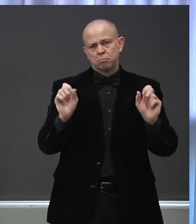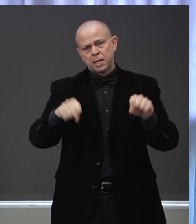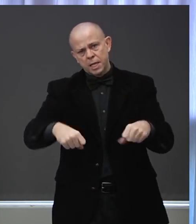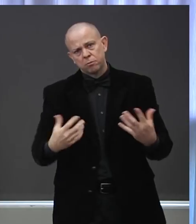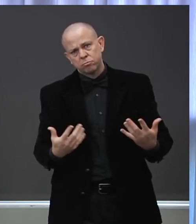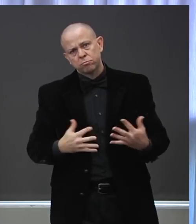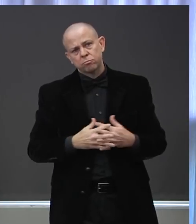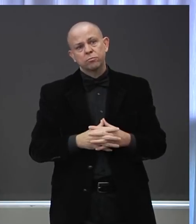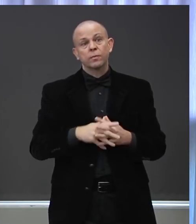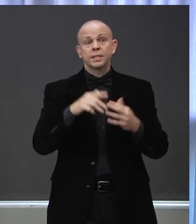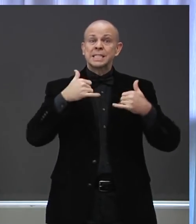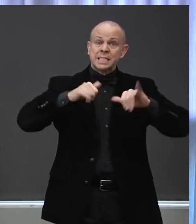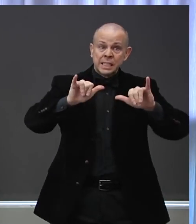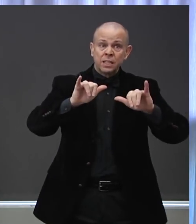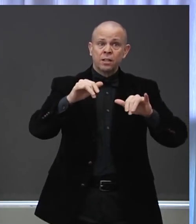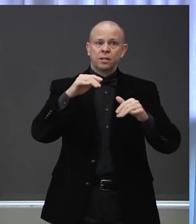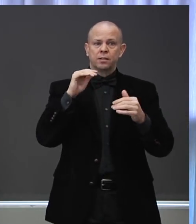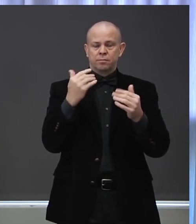an option.